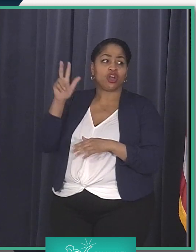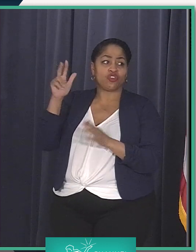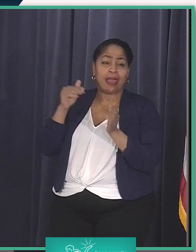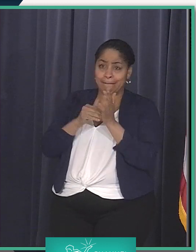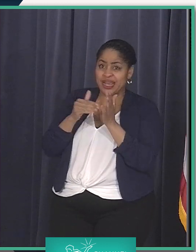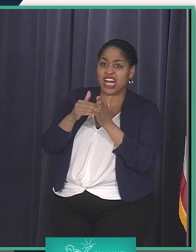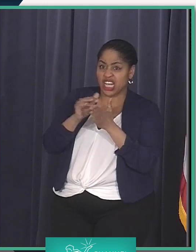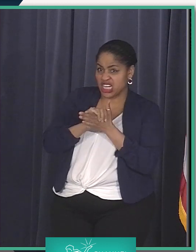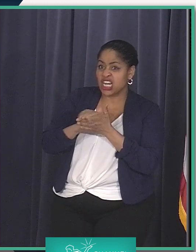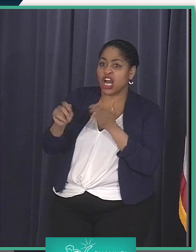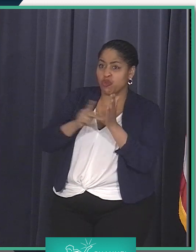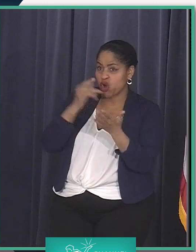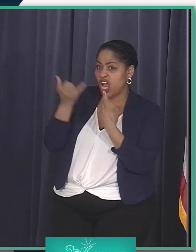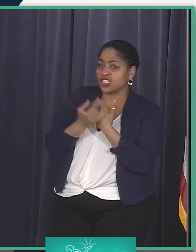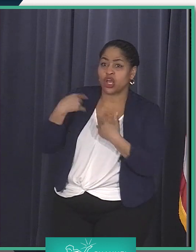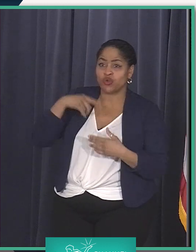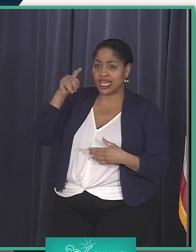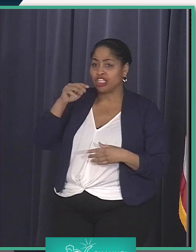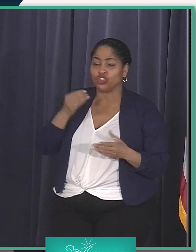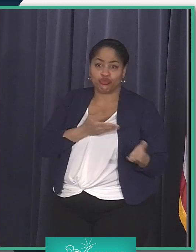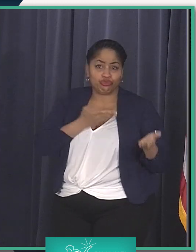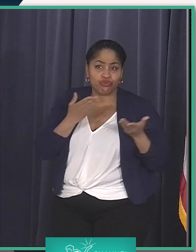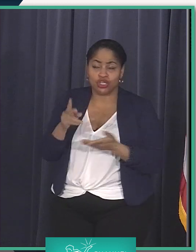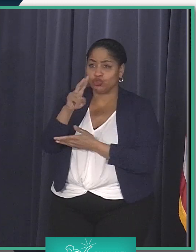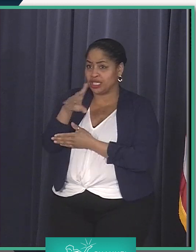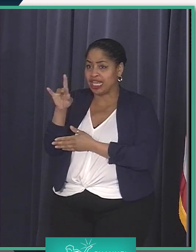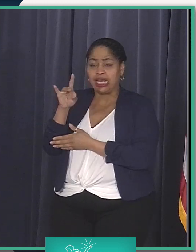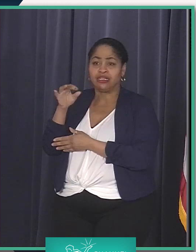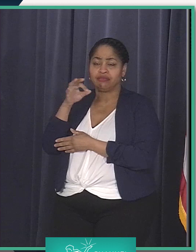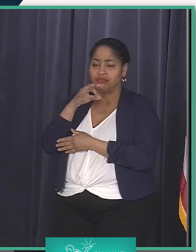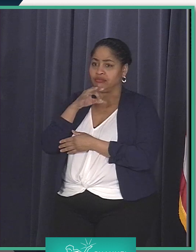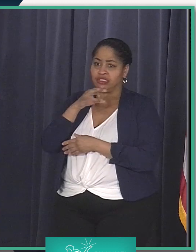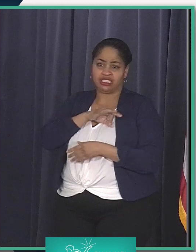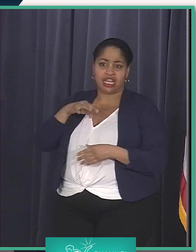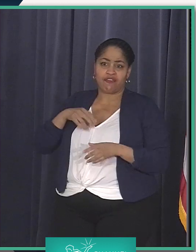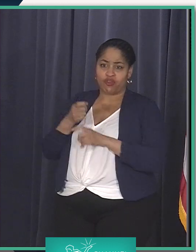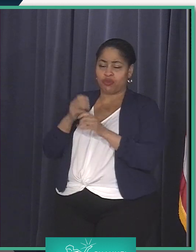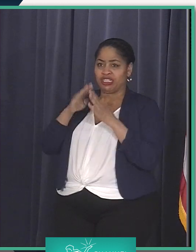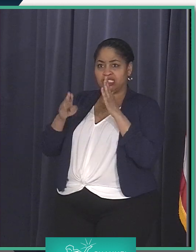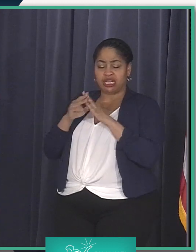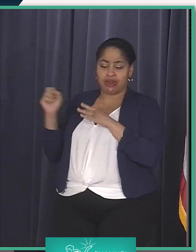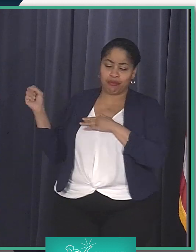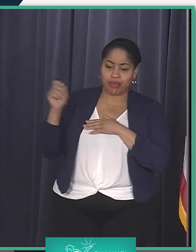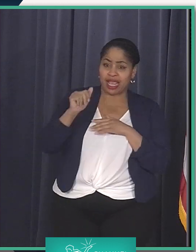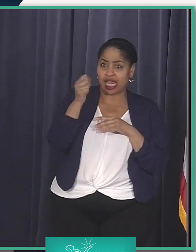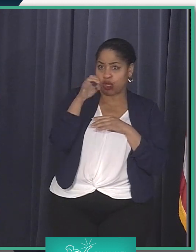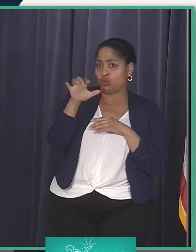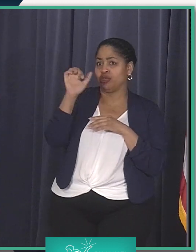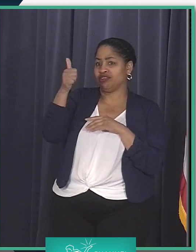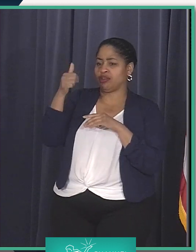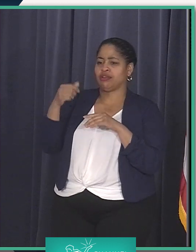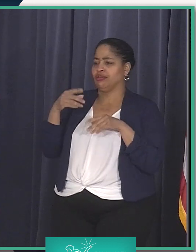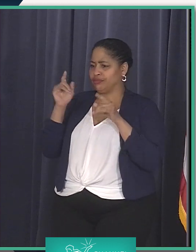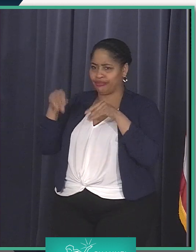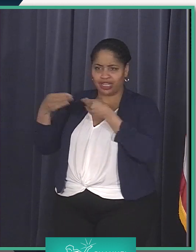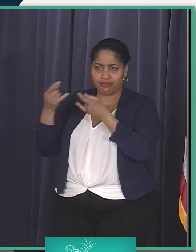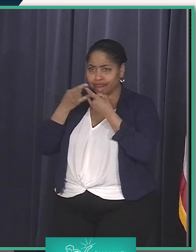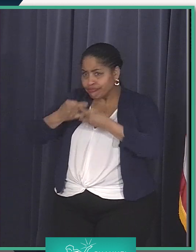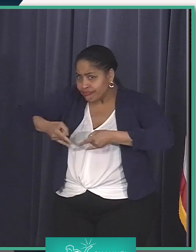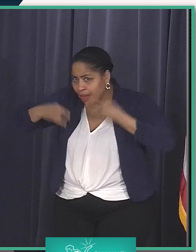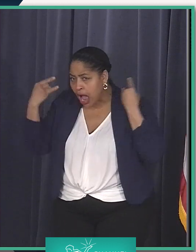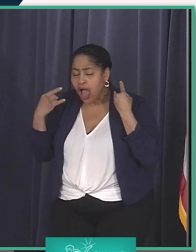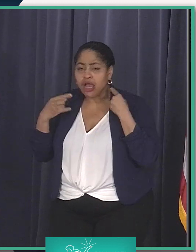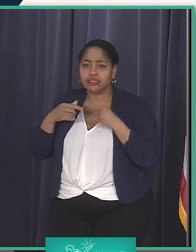million project. We had to bring 28 city employees back on April 10th. We put them out in masks. We take their temperature every day.